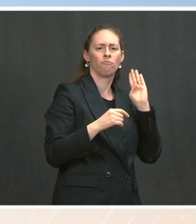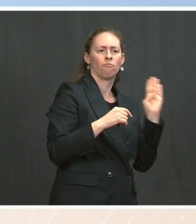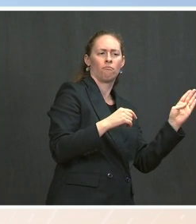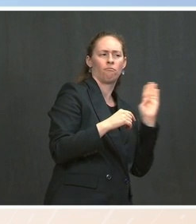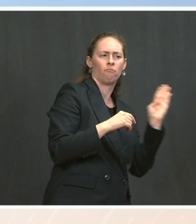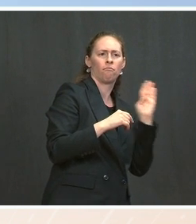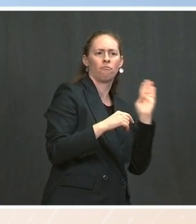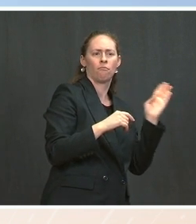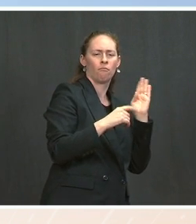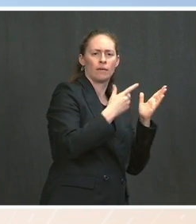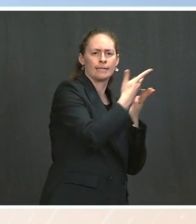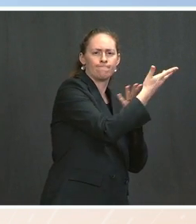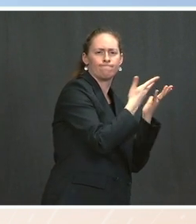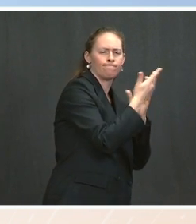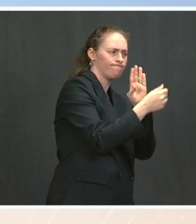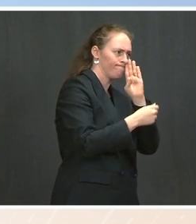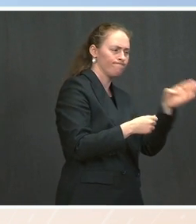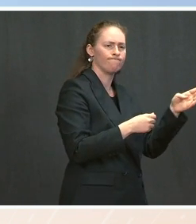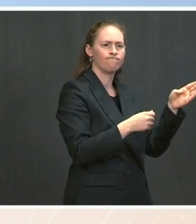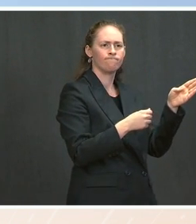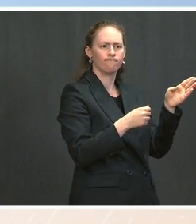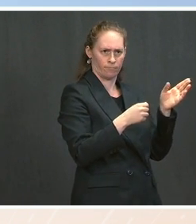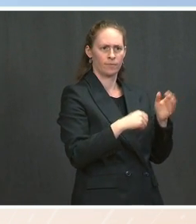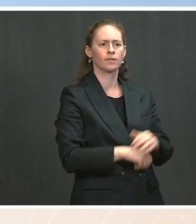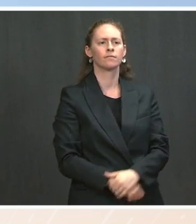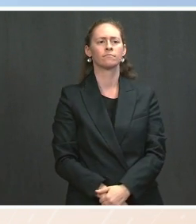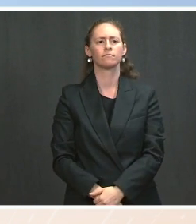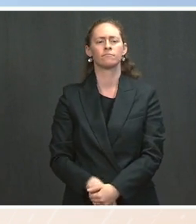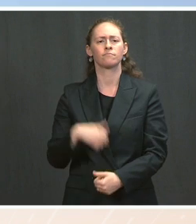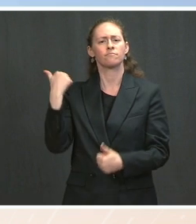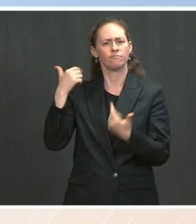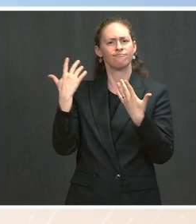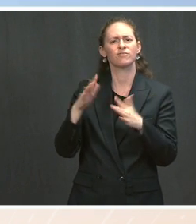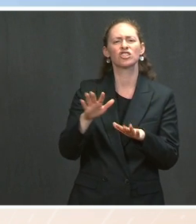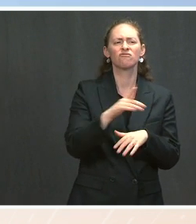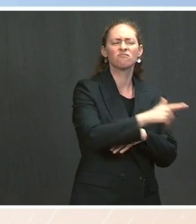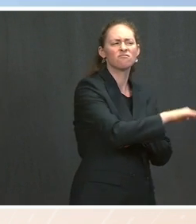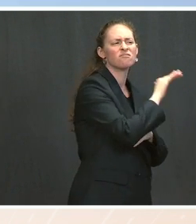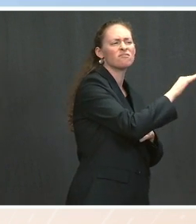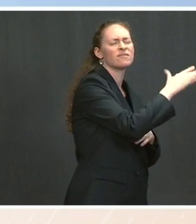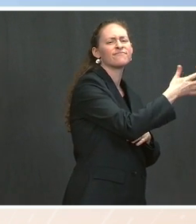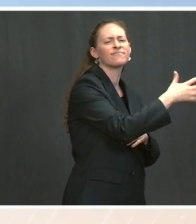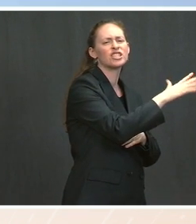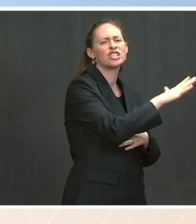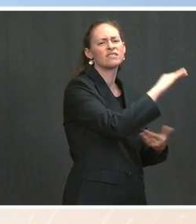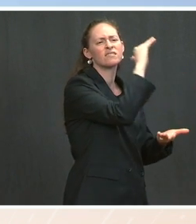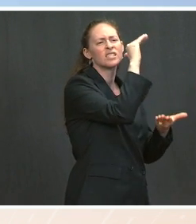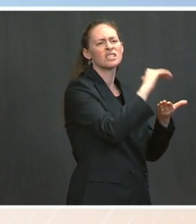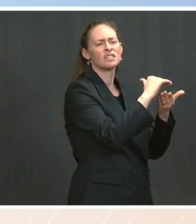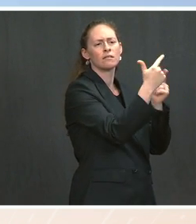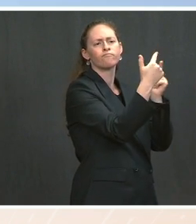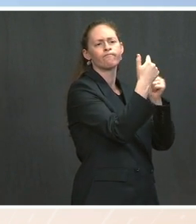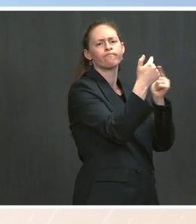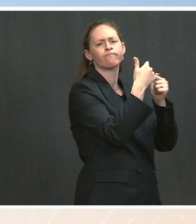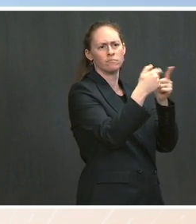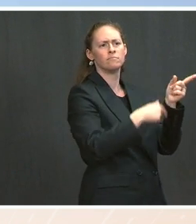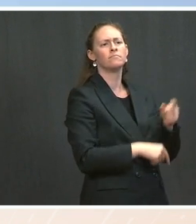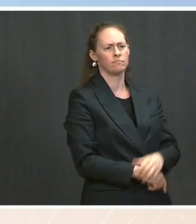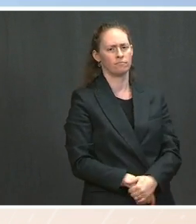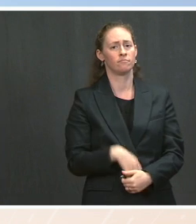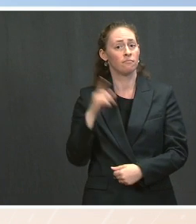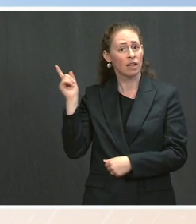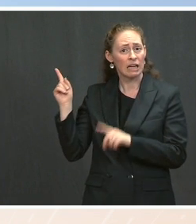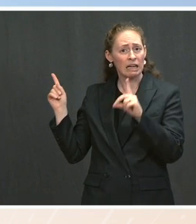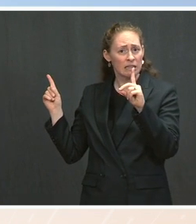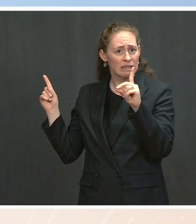moment to convey it was time to wind it down. And that's exactly what he did. And now the conflict is concluded in